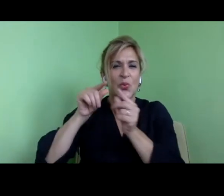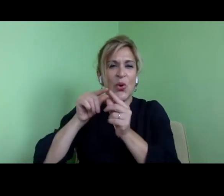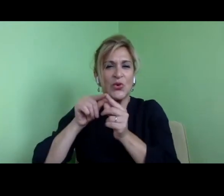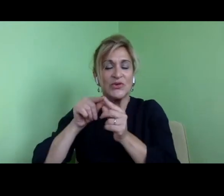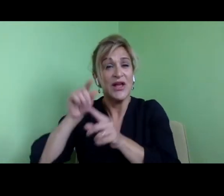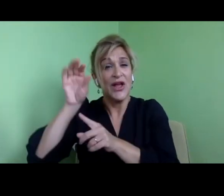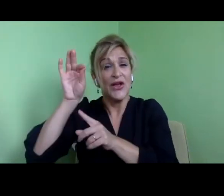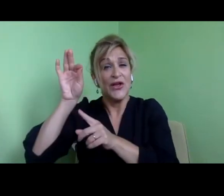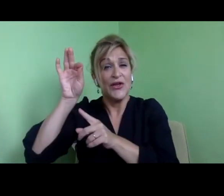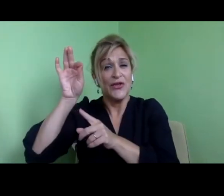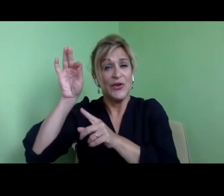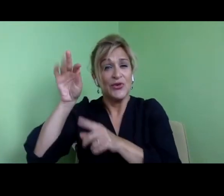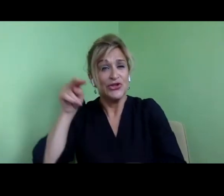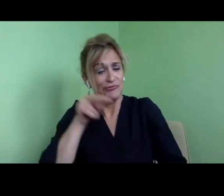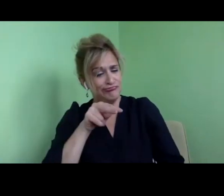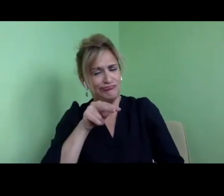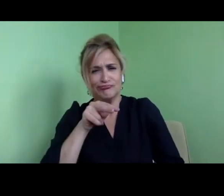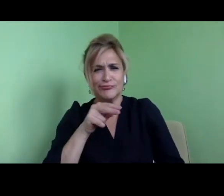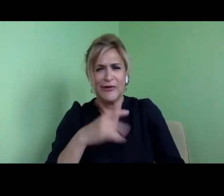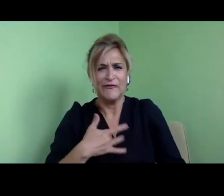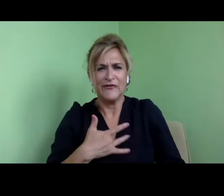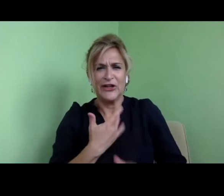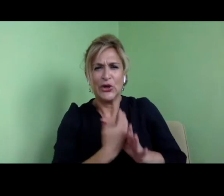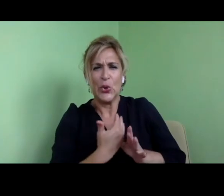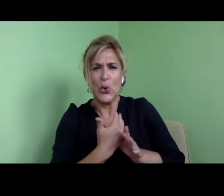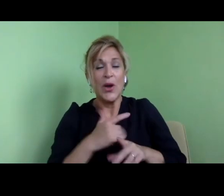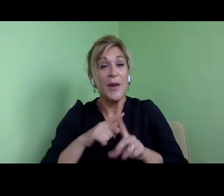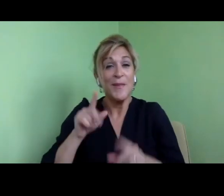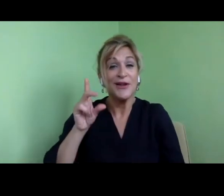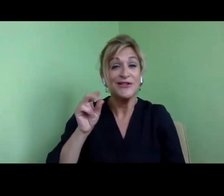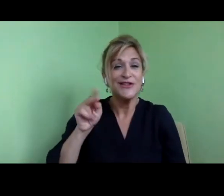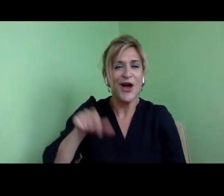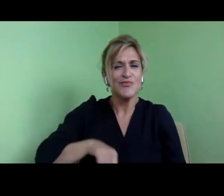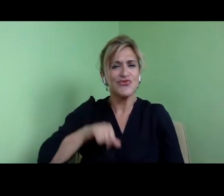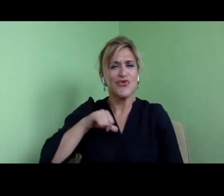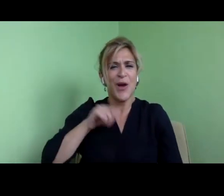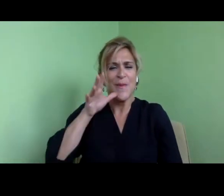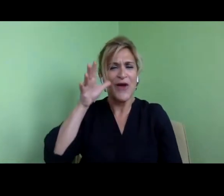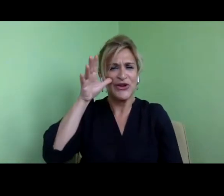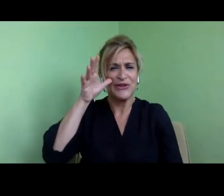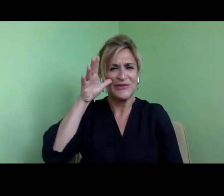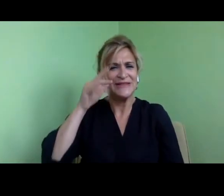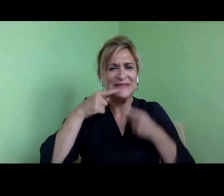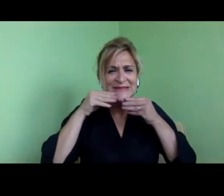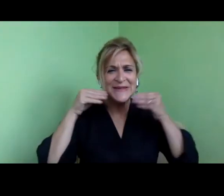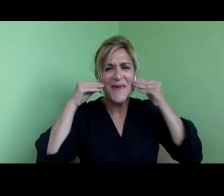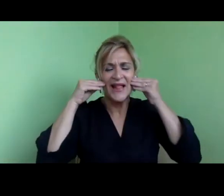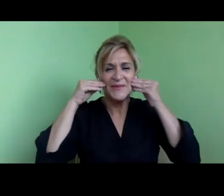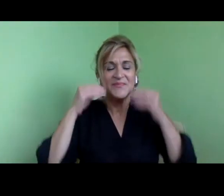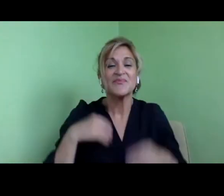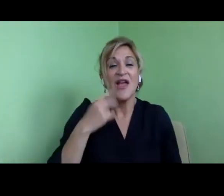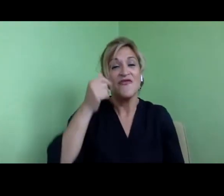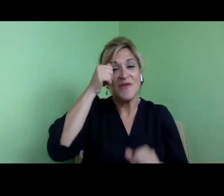parent, smiled the whole time. I remember our offices at the Institute, located on the West Side Highway,